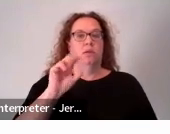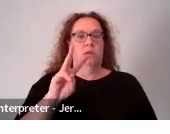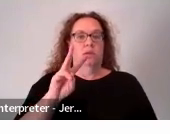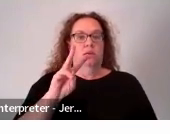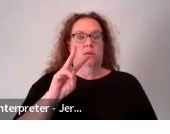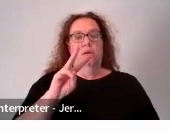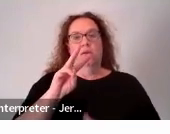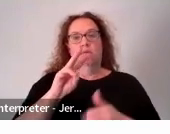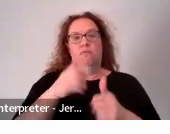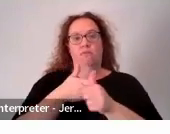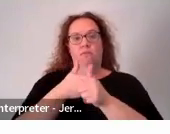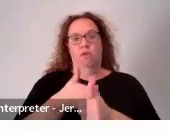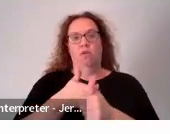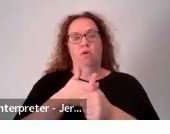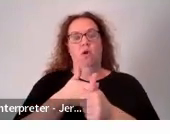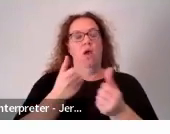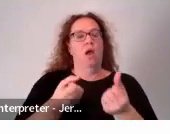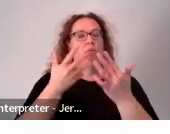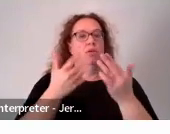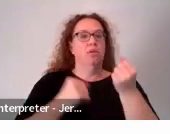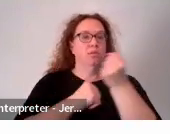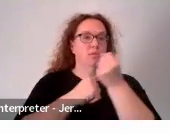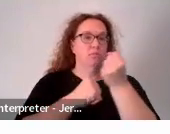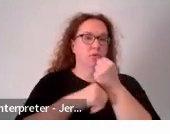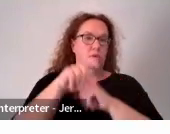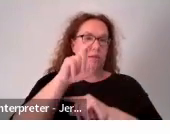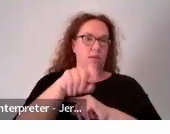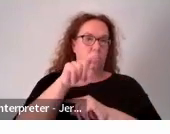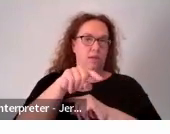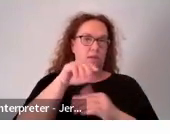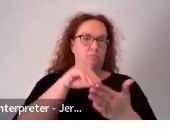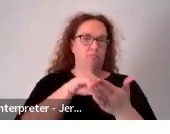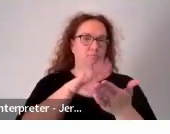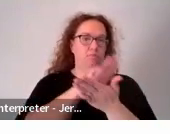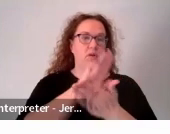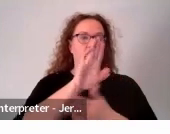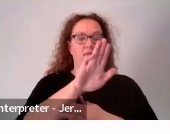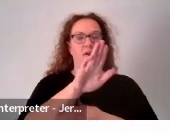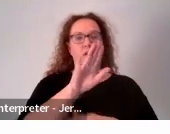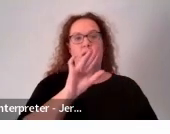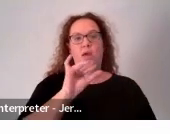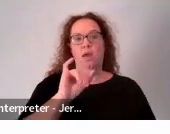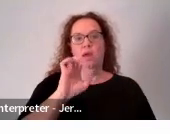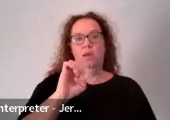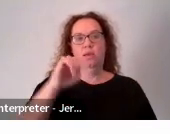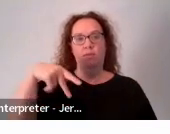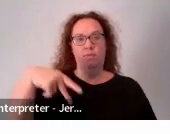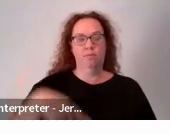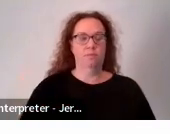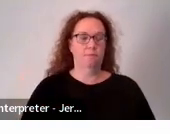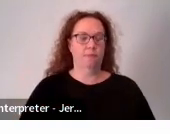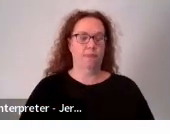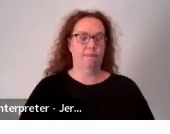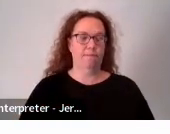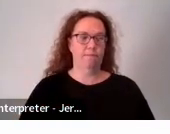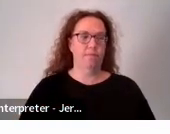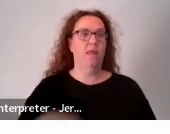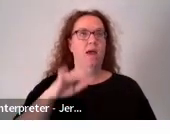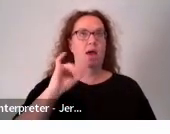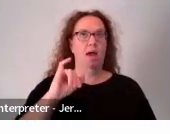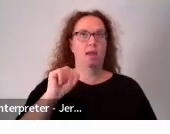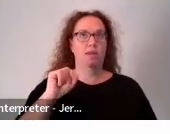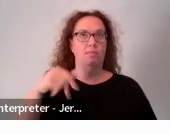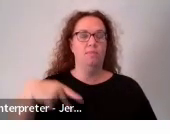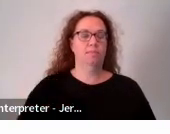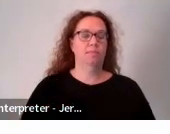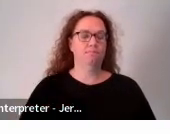the amount of support needed specified in the individual service plan. Next slide.